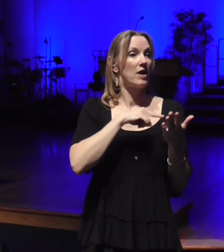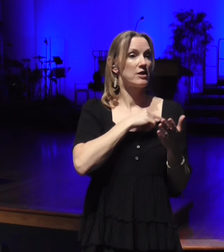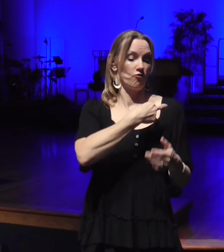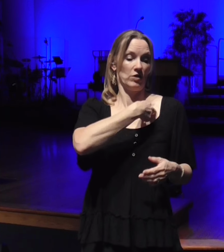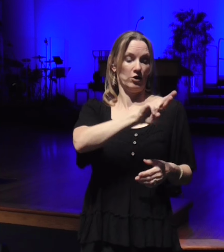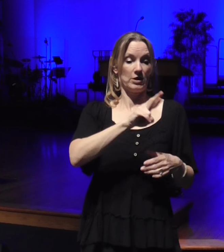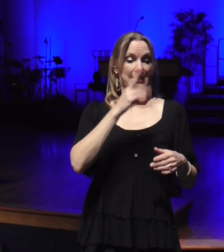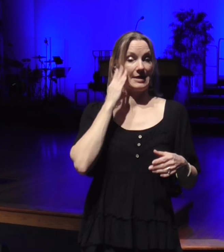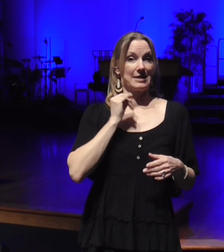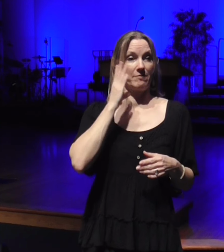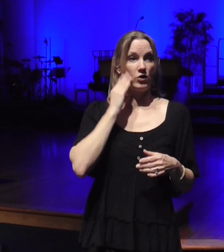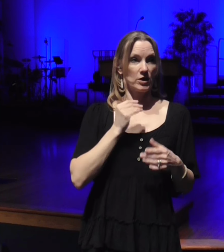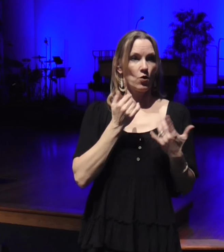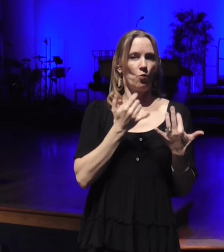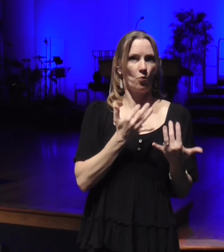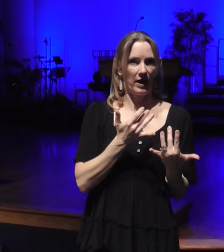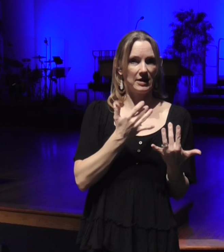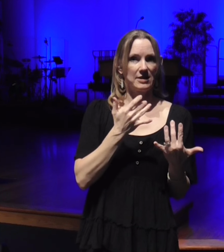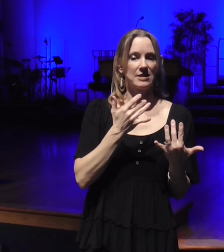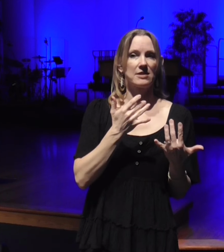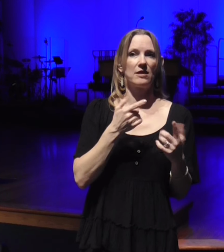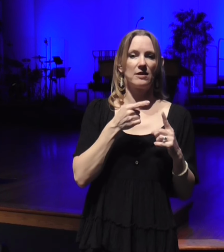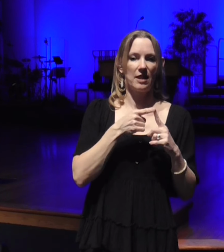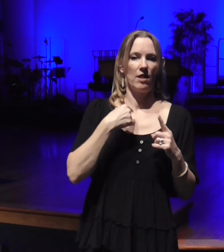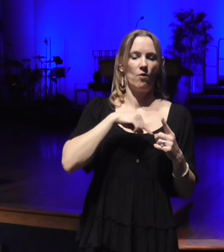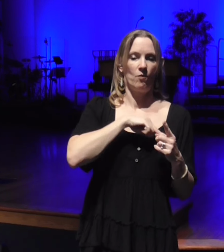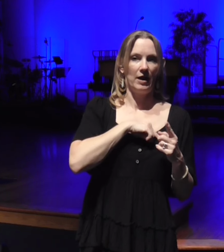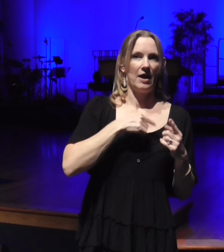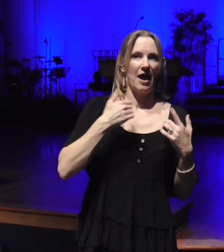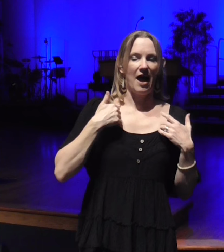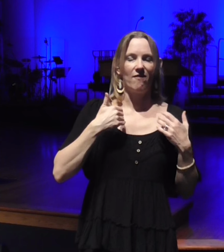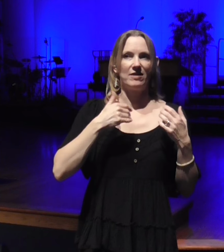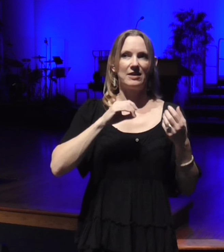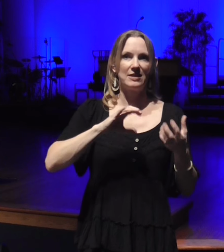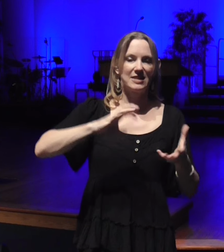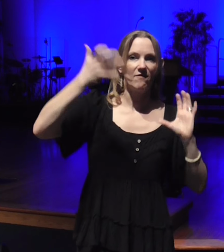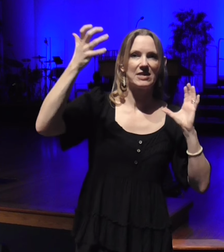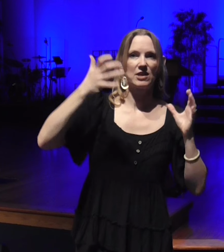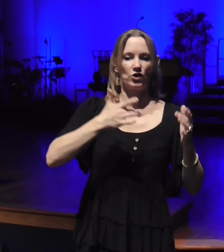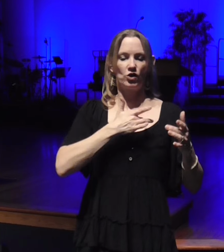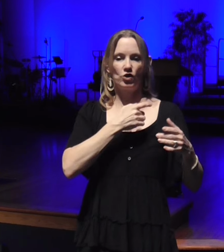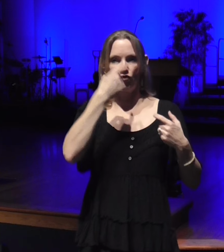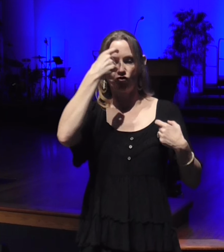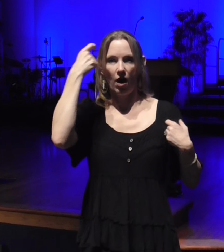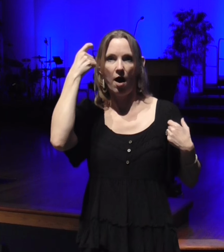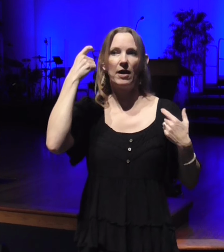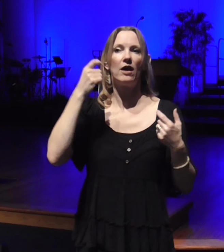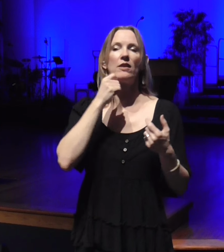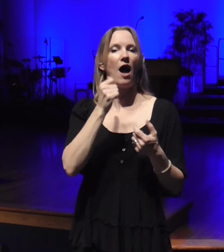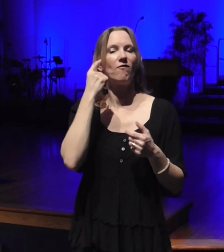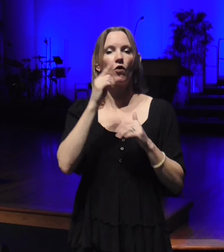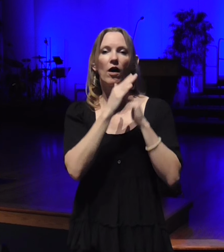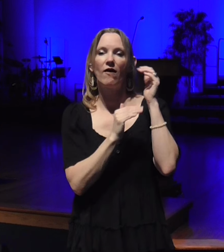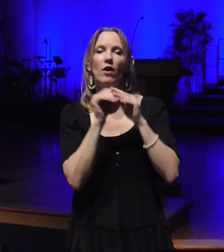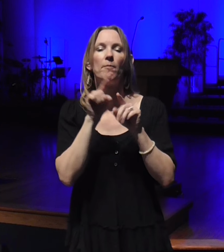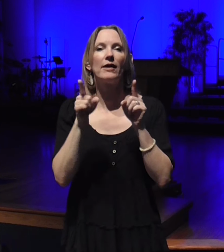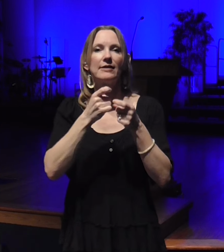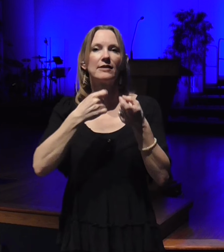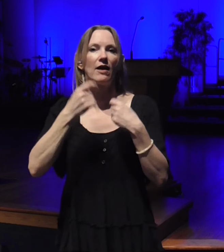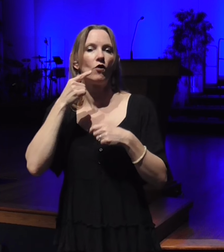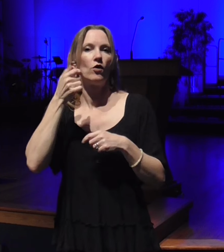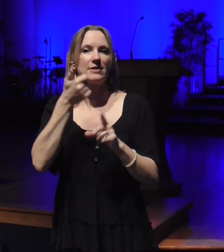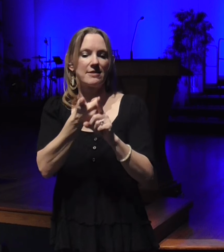religious experience awaits the devastation or a trauma, not to bring you happiness or comfort necessarily, but to bring about an